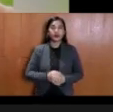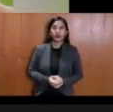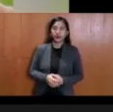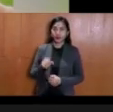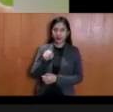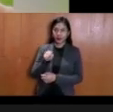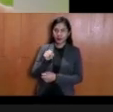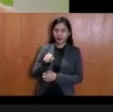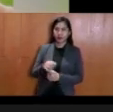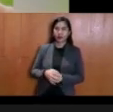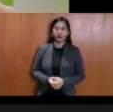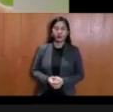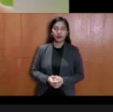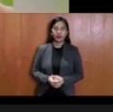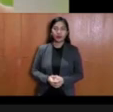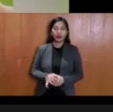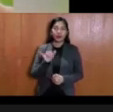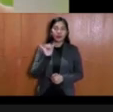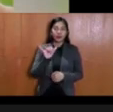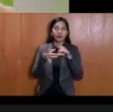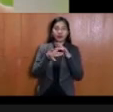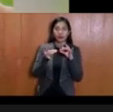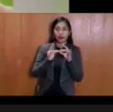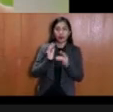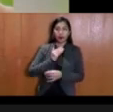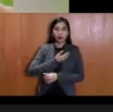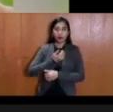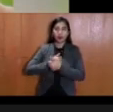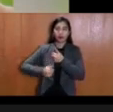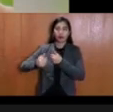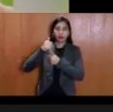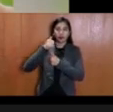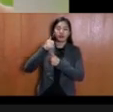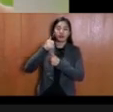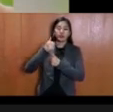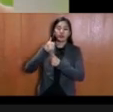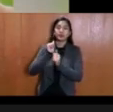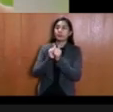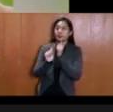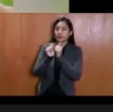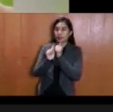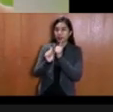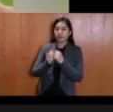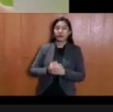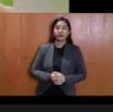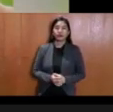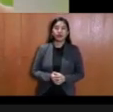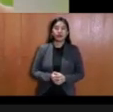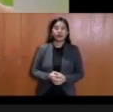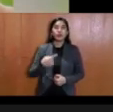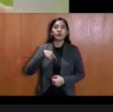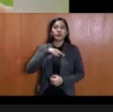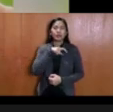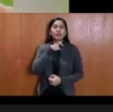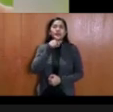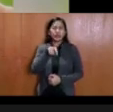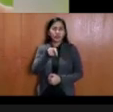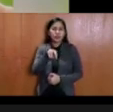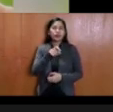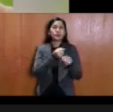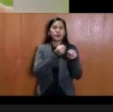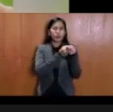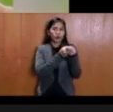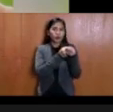Yes, that was the statement of our secretary. That means that we need support.